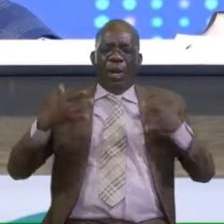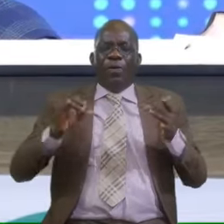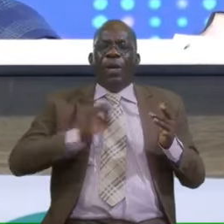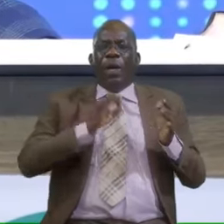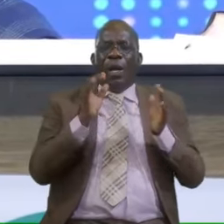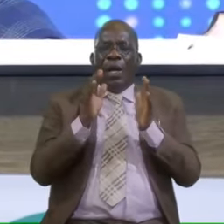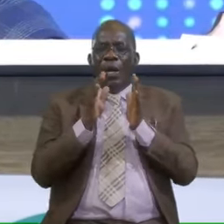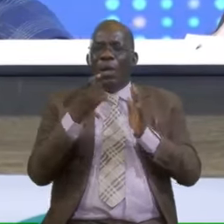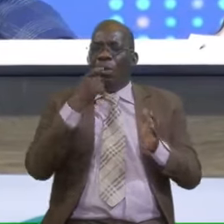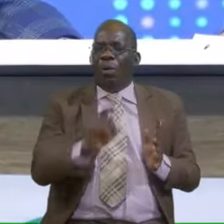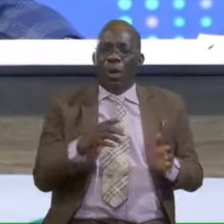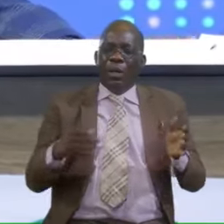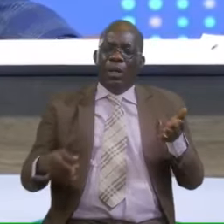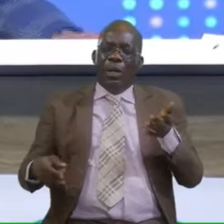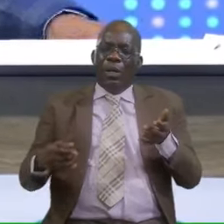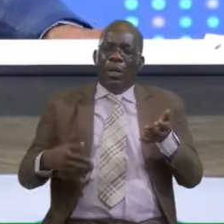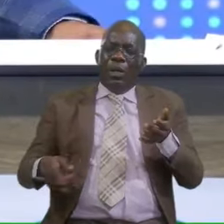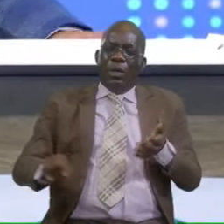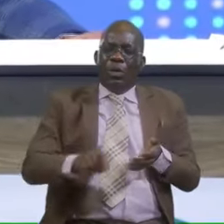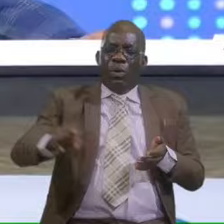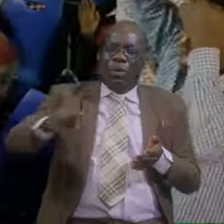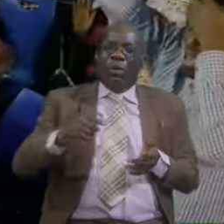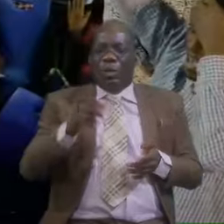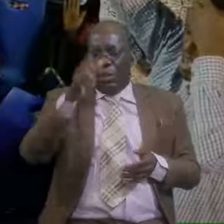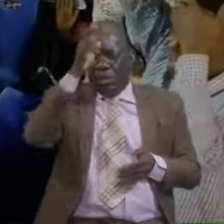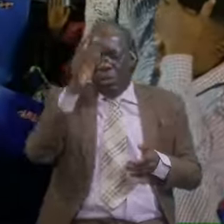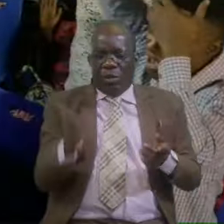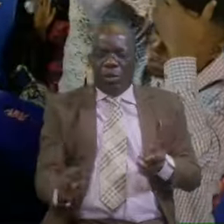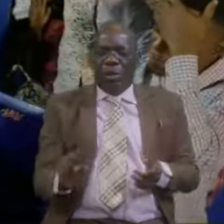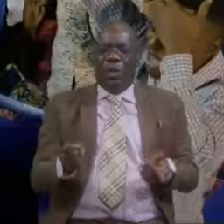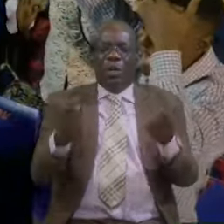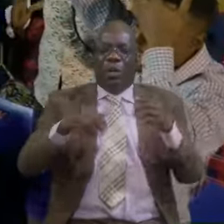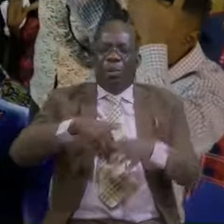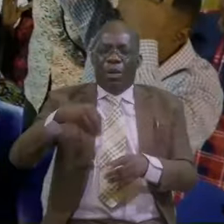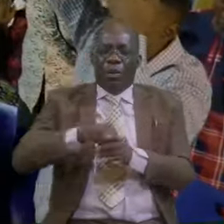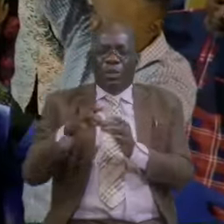those demons, come out in Jesus' name.